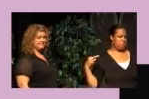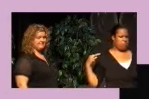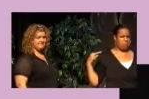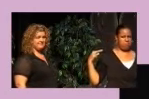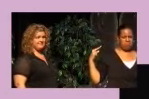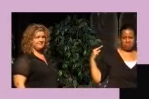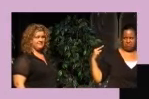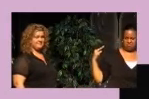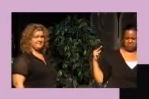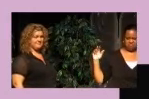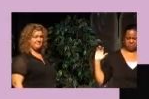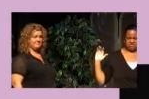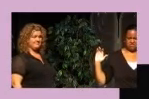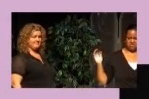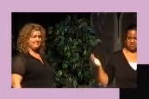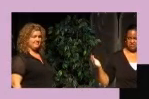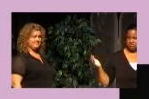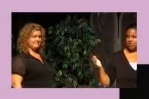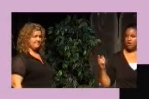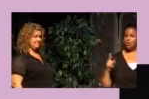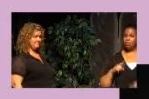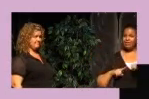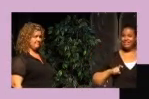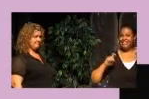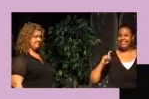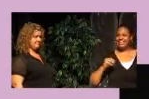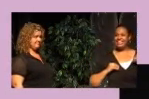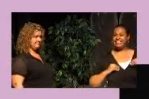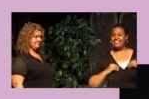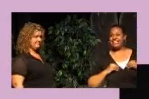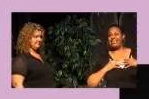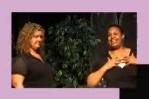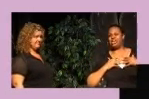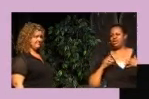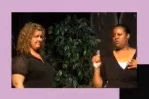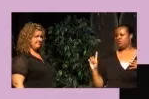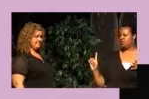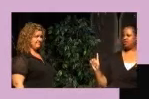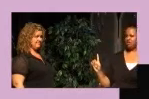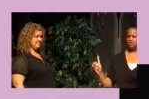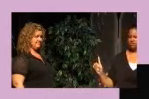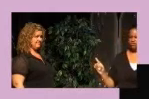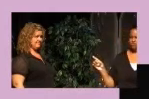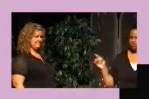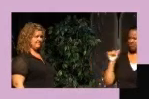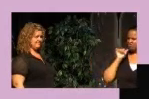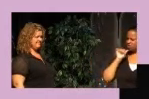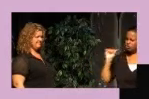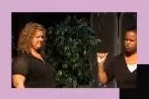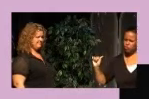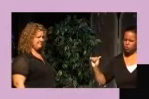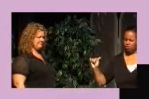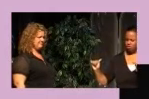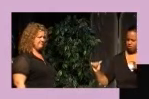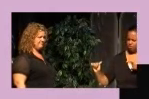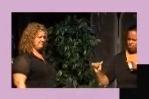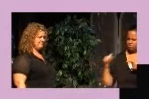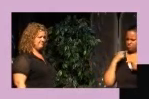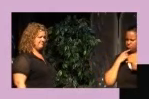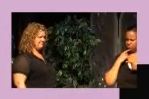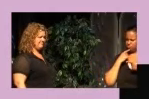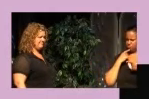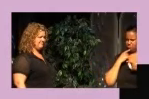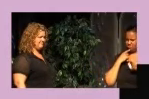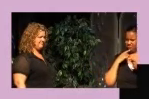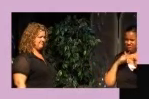but not adoring me at all. It's not an azor, and